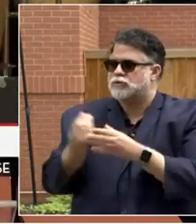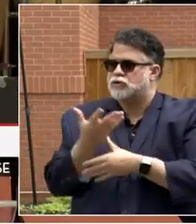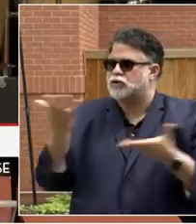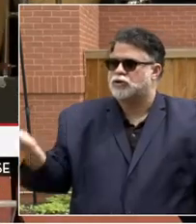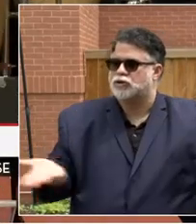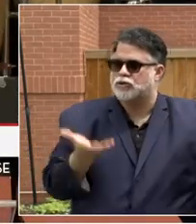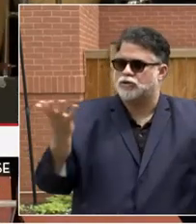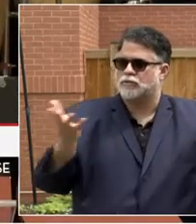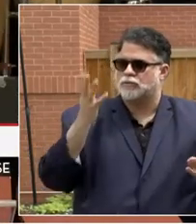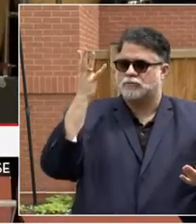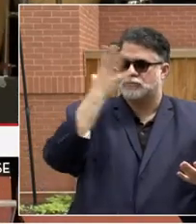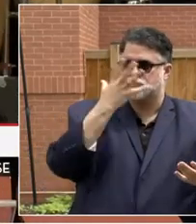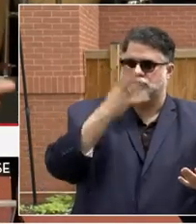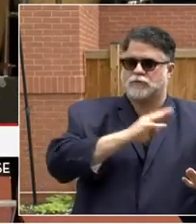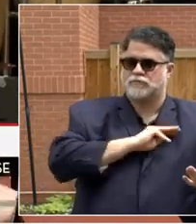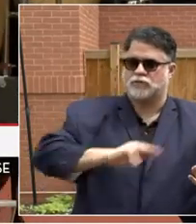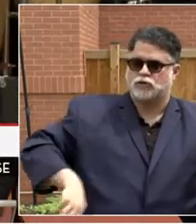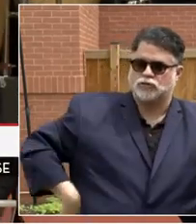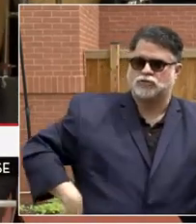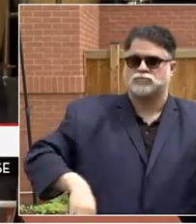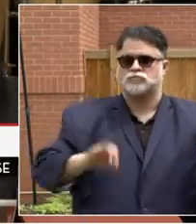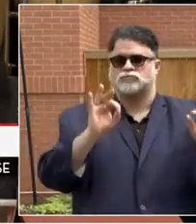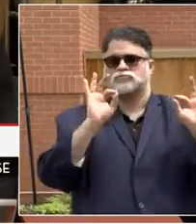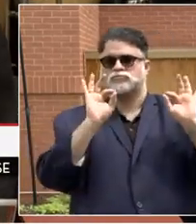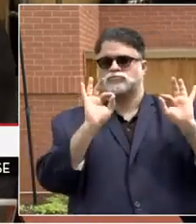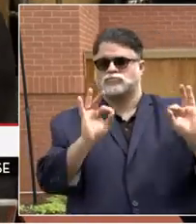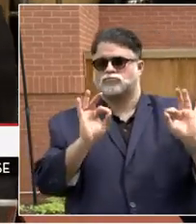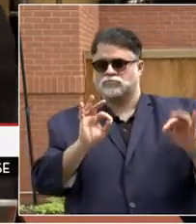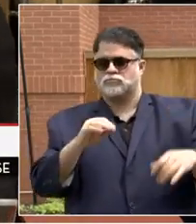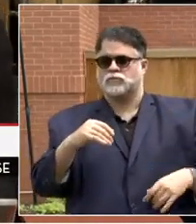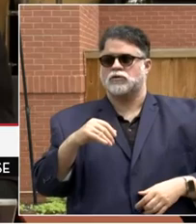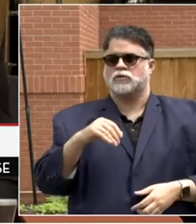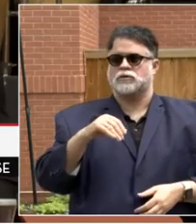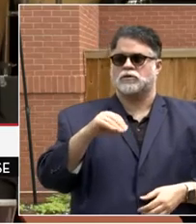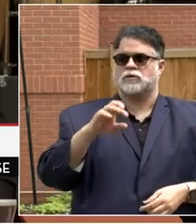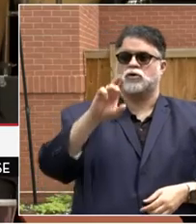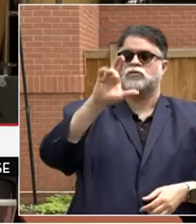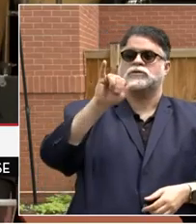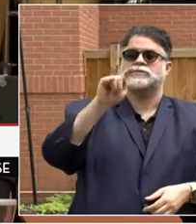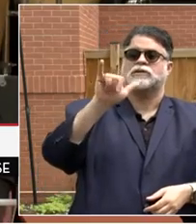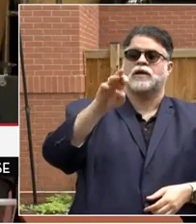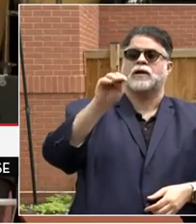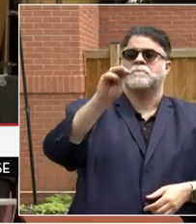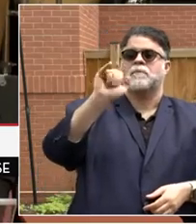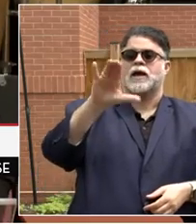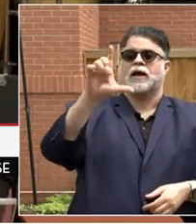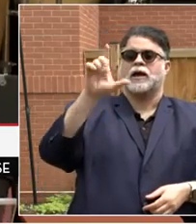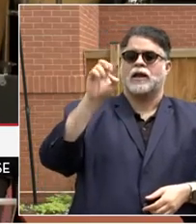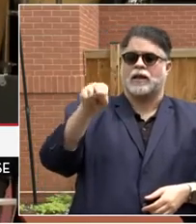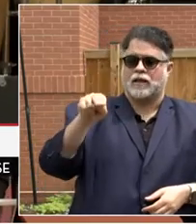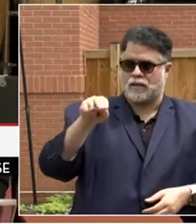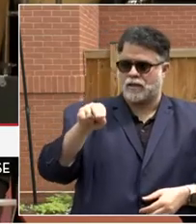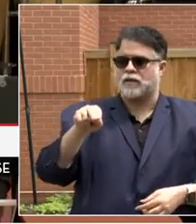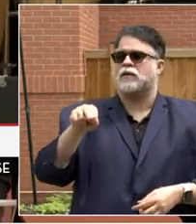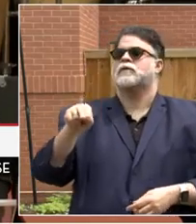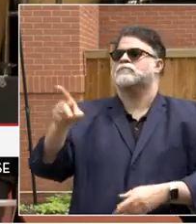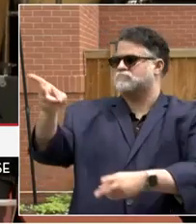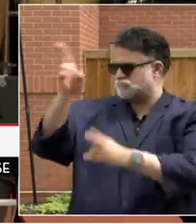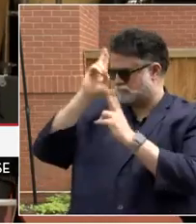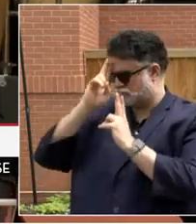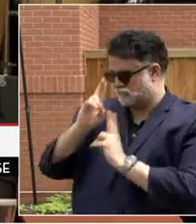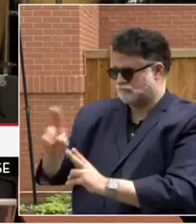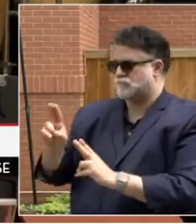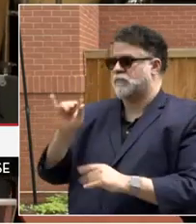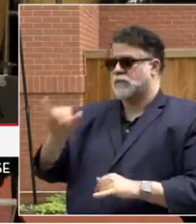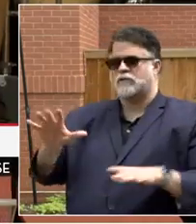you community members, Crystal McNeil, and honoring those who are doing the frontline work. All of us here